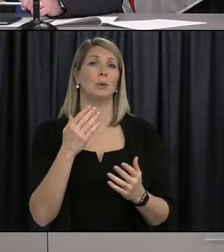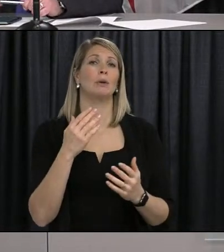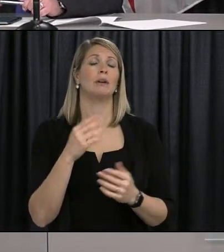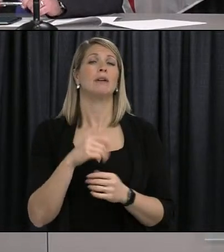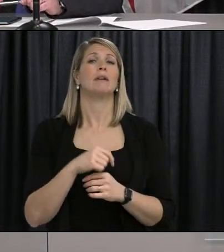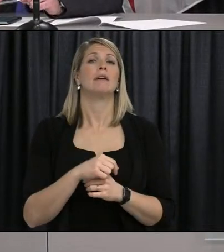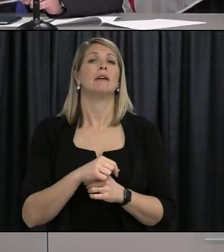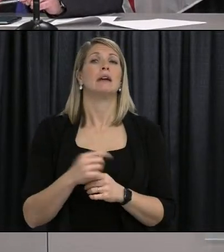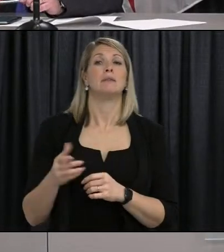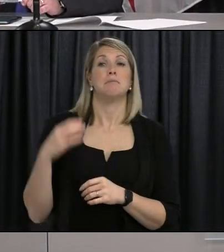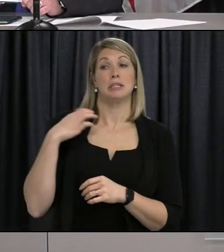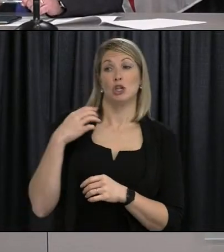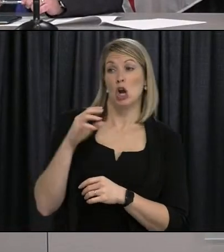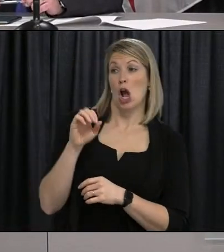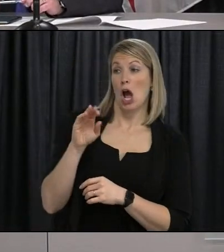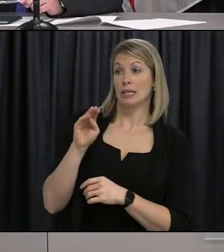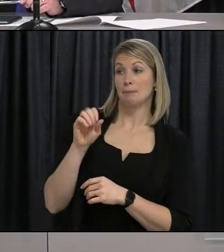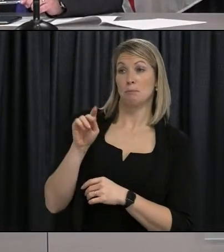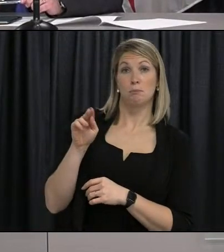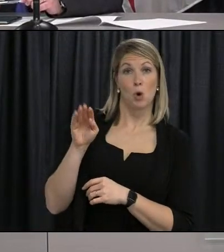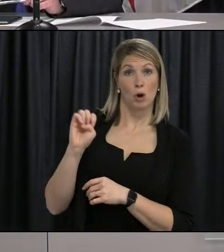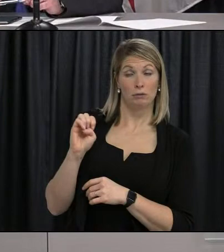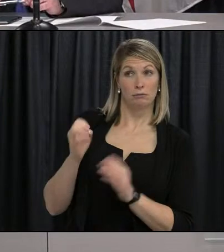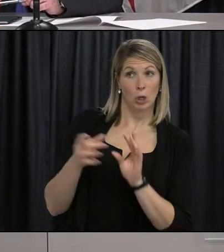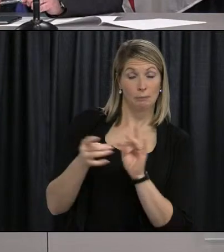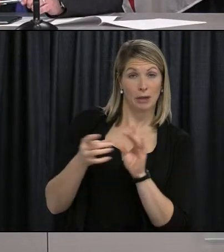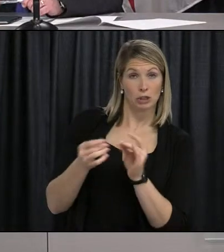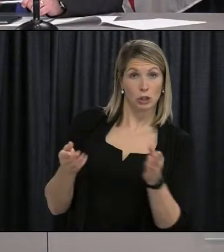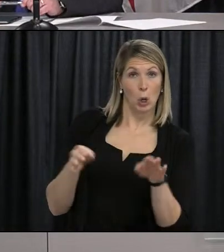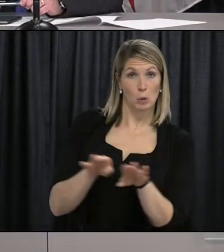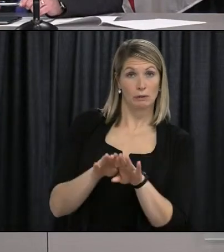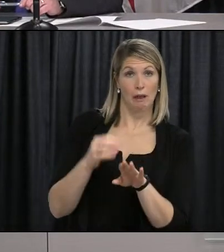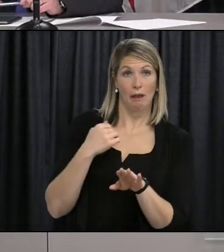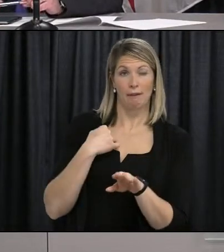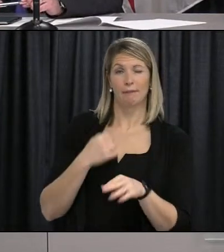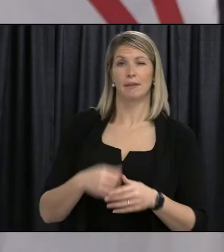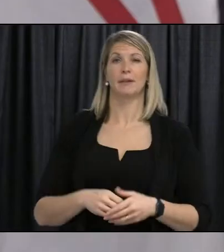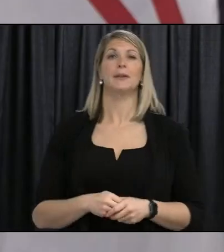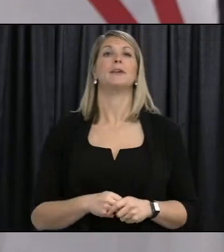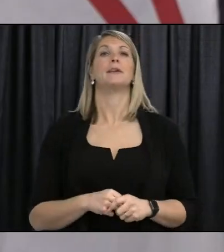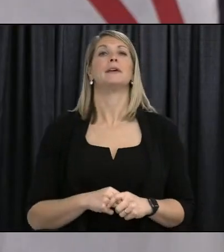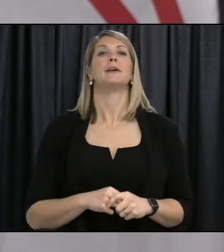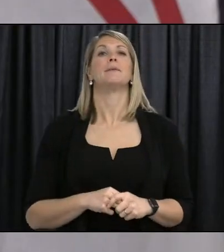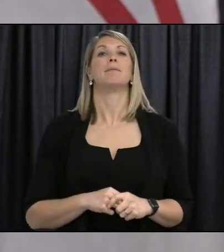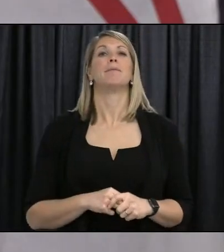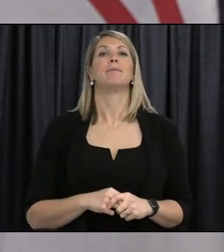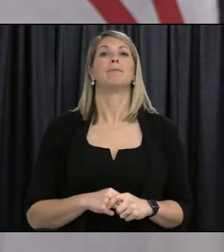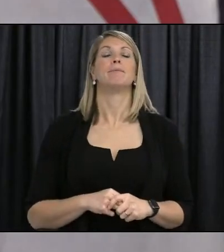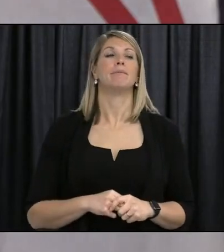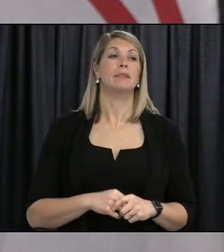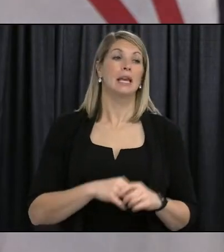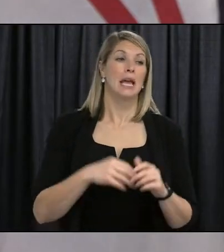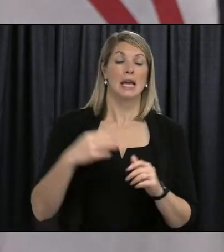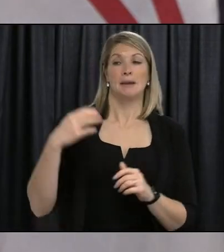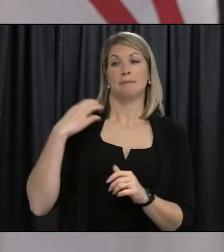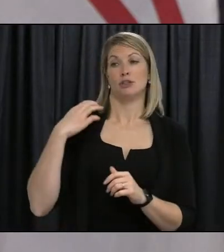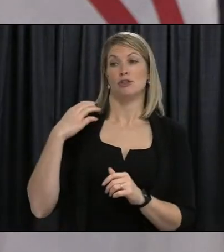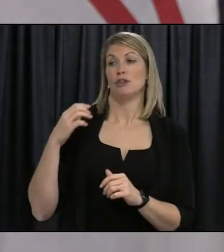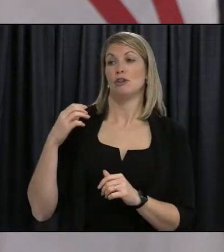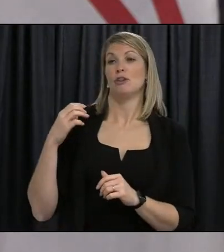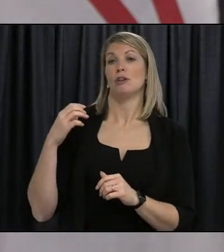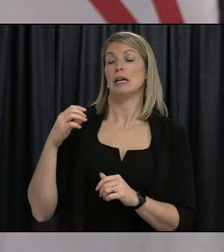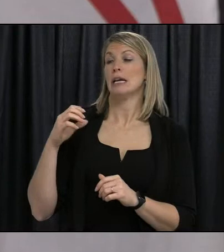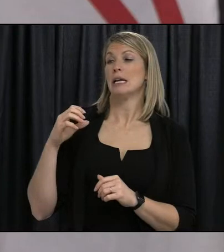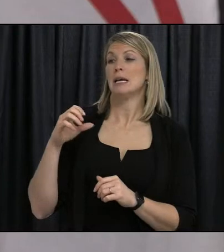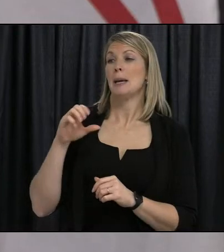closing remarks? Just to thank Mr. Stack and Dr. Fitzgerald for being here today. Thank